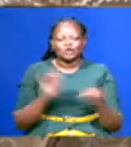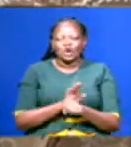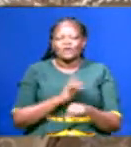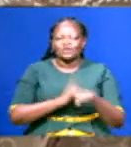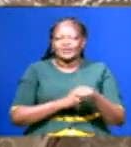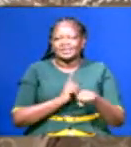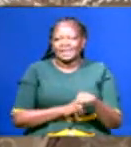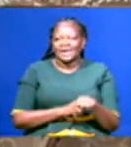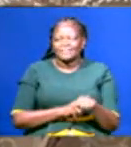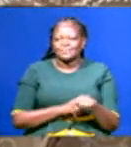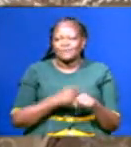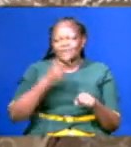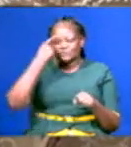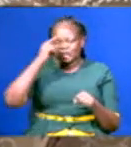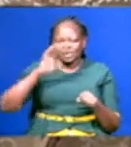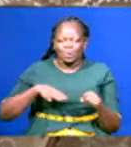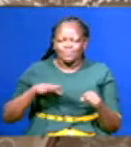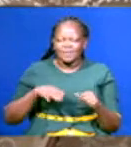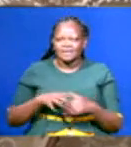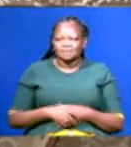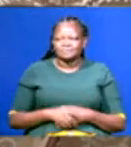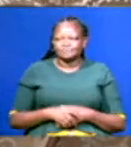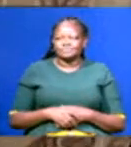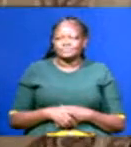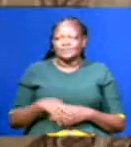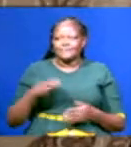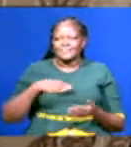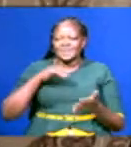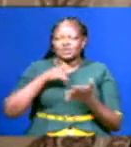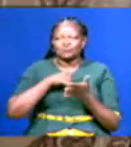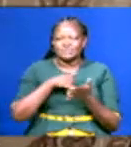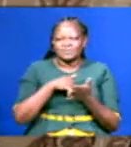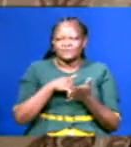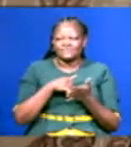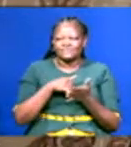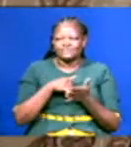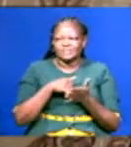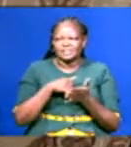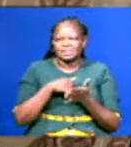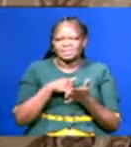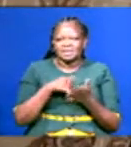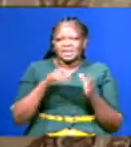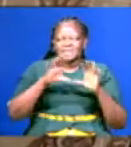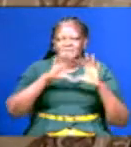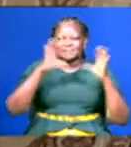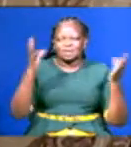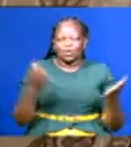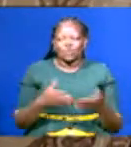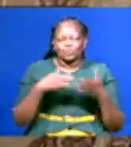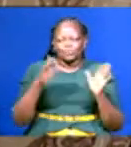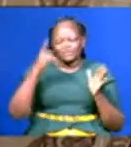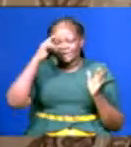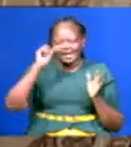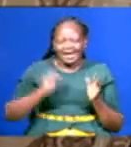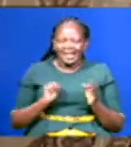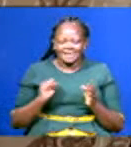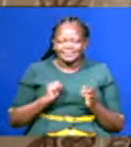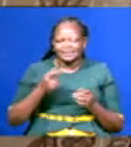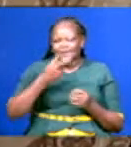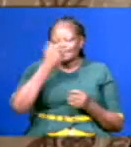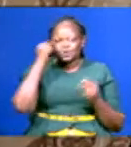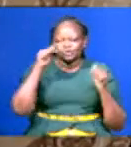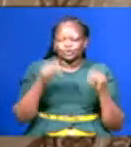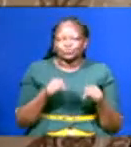more so for the women, me inclusive. The world was open for the girls, because